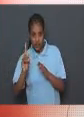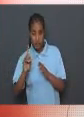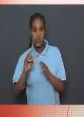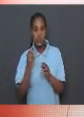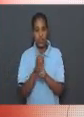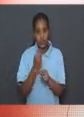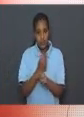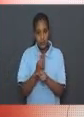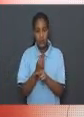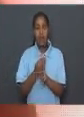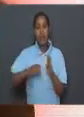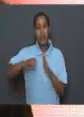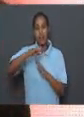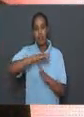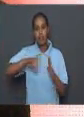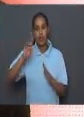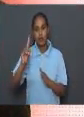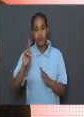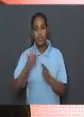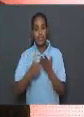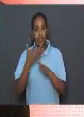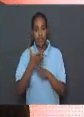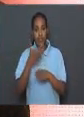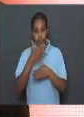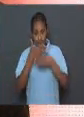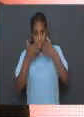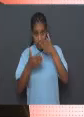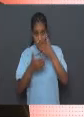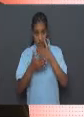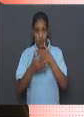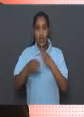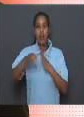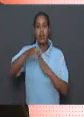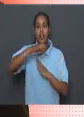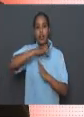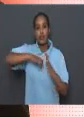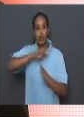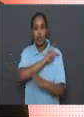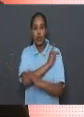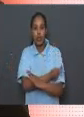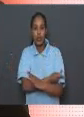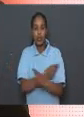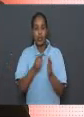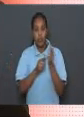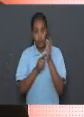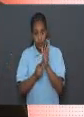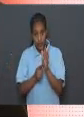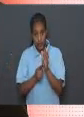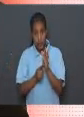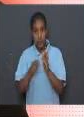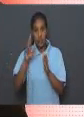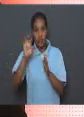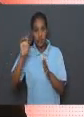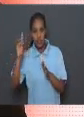place at the electrode. Thus, standard electrode potentials are figured out for